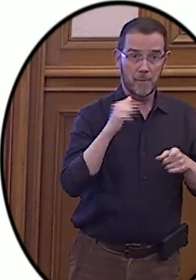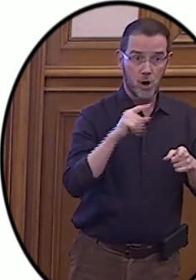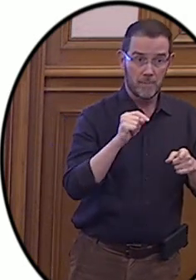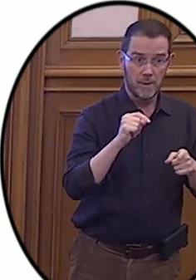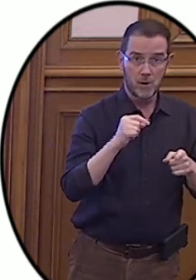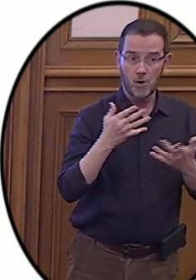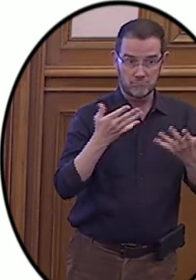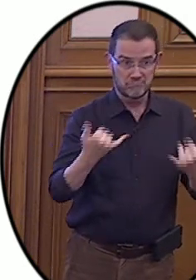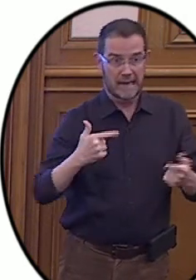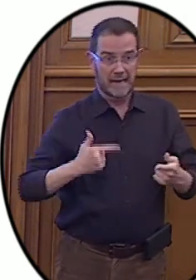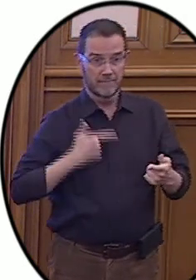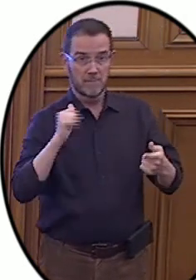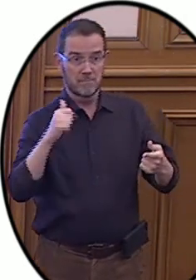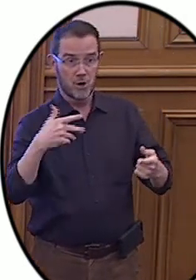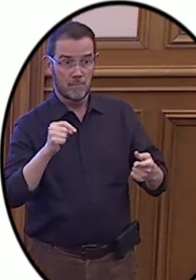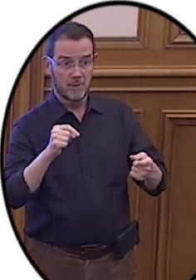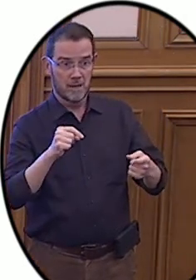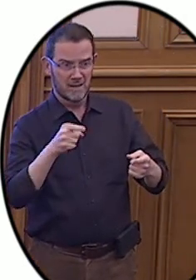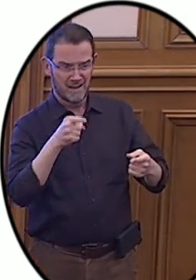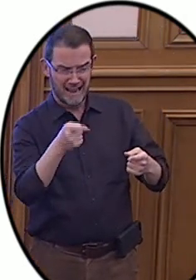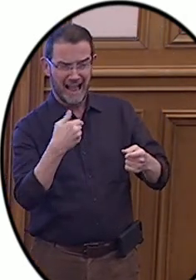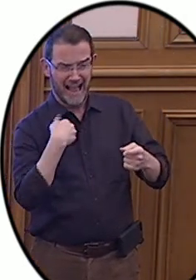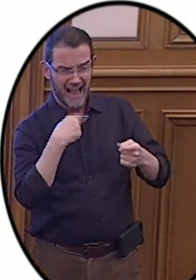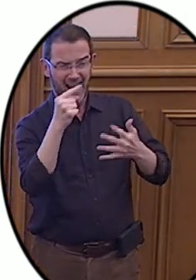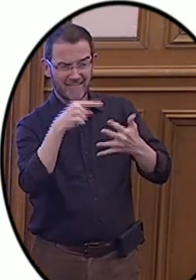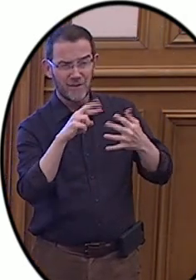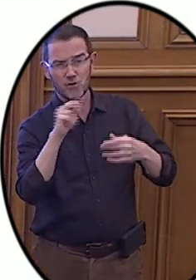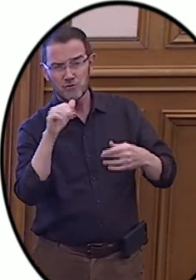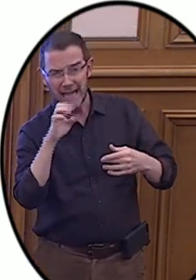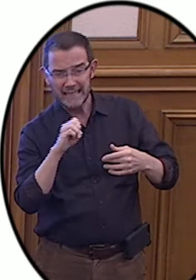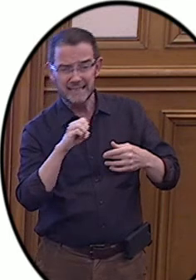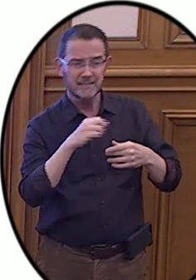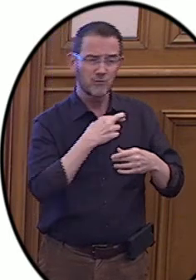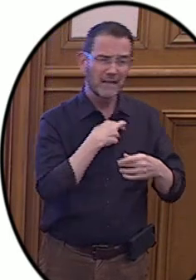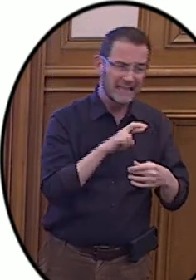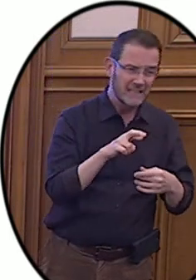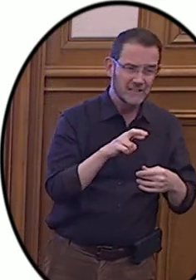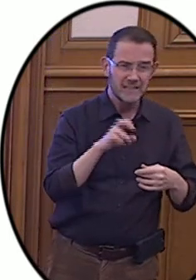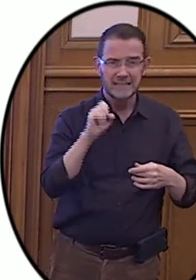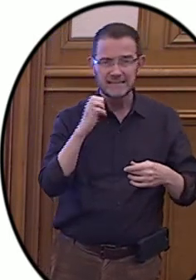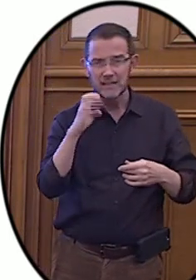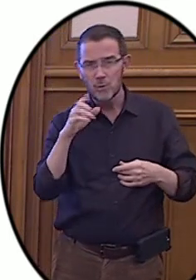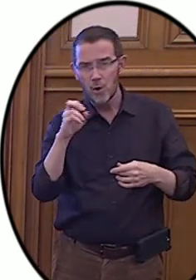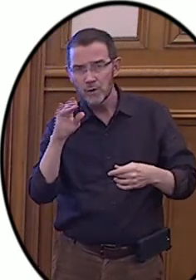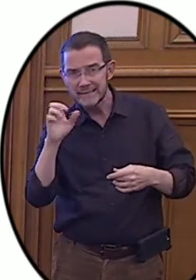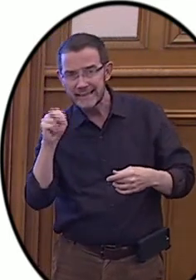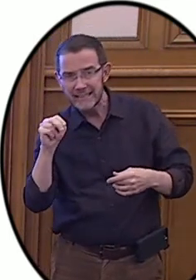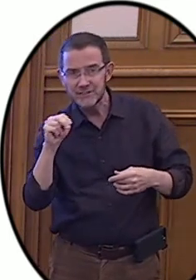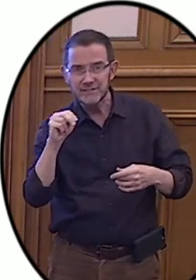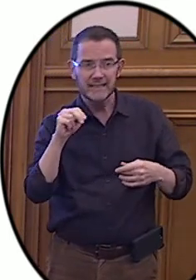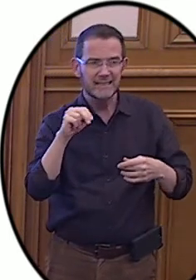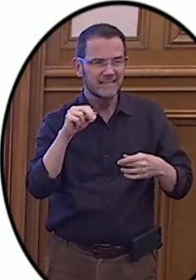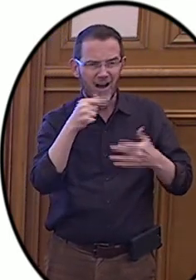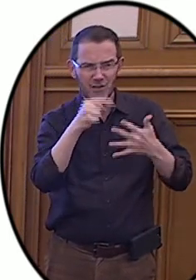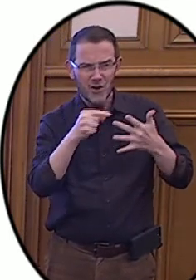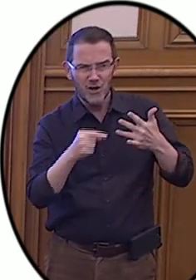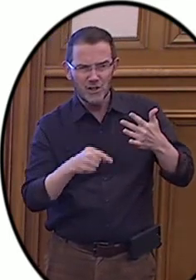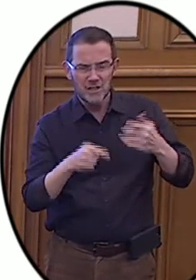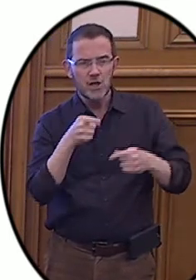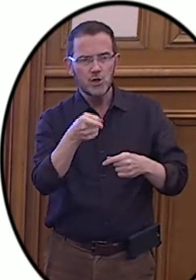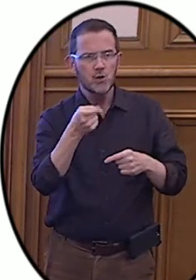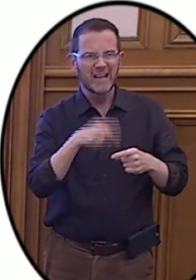due to their personal characteristics such as race, religion, sexual orientation, or other